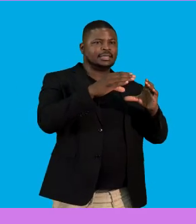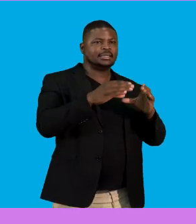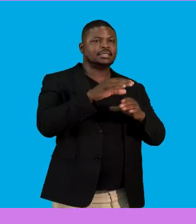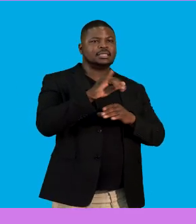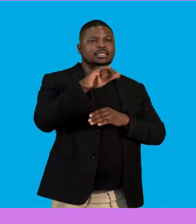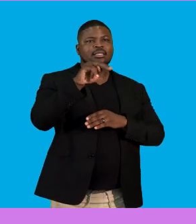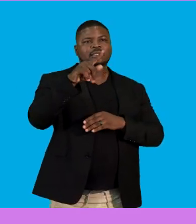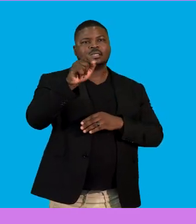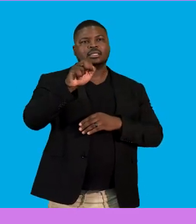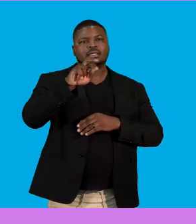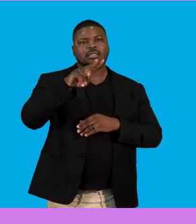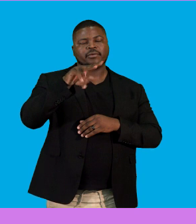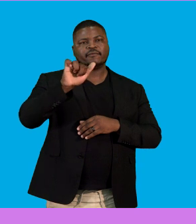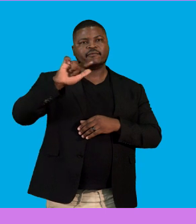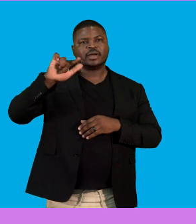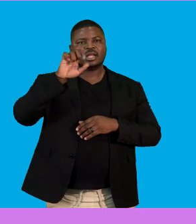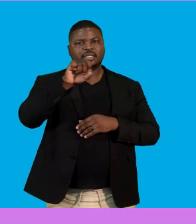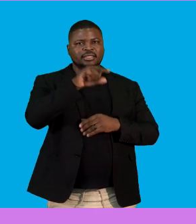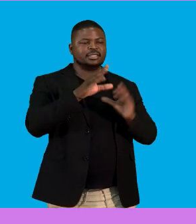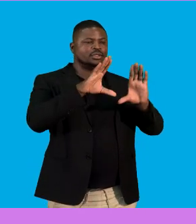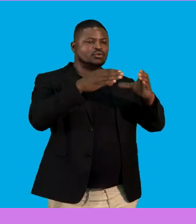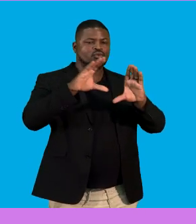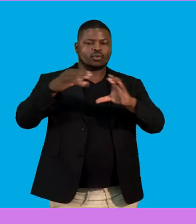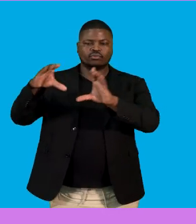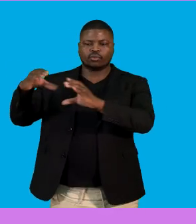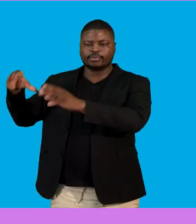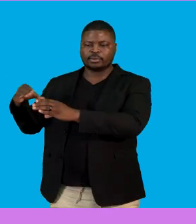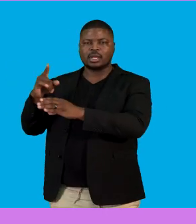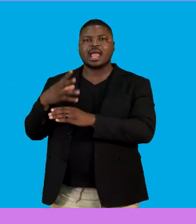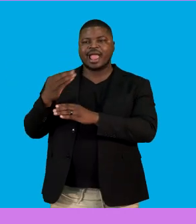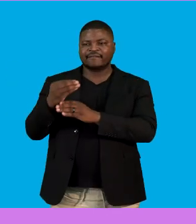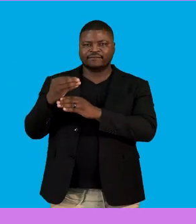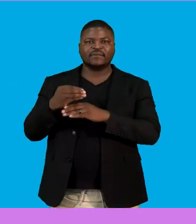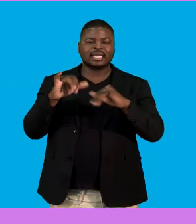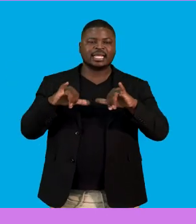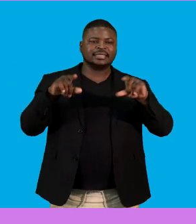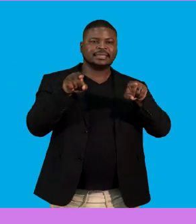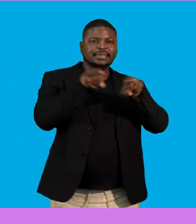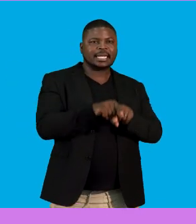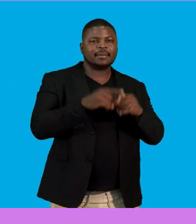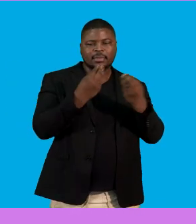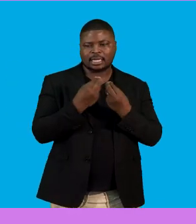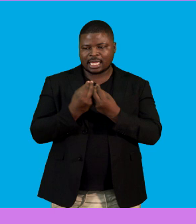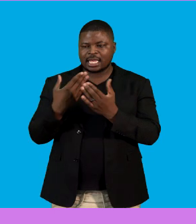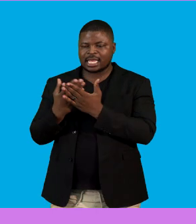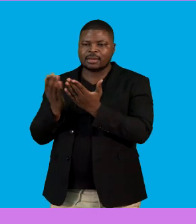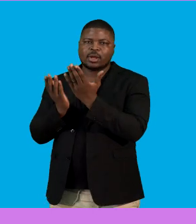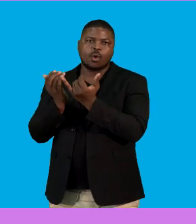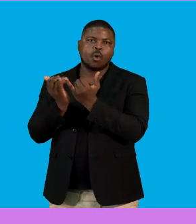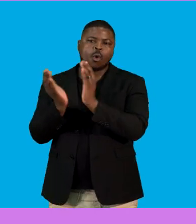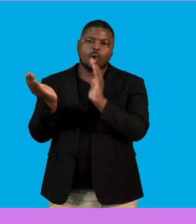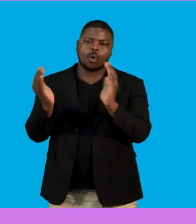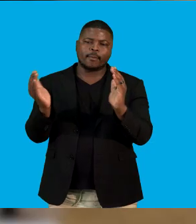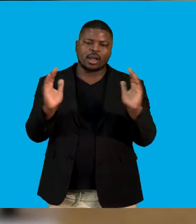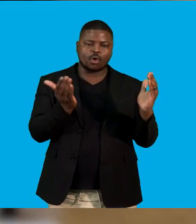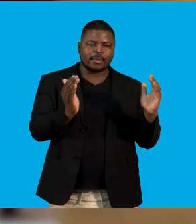a subdivision of data into intervals or groups, which each class interval having the same width in order to be comparable. Because remember, we